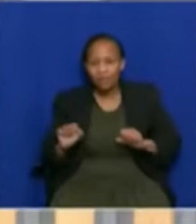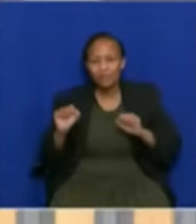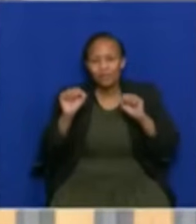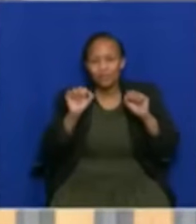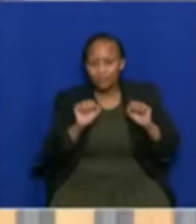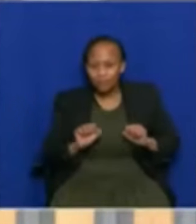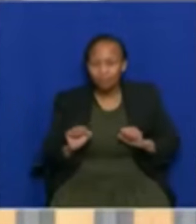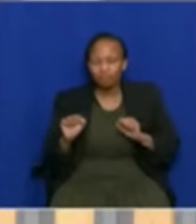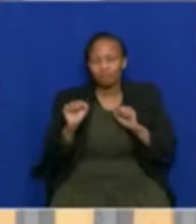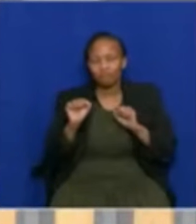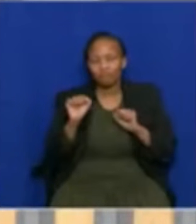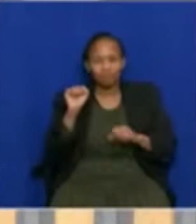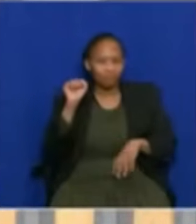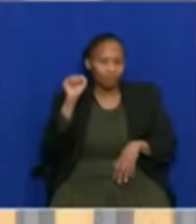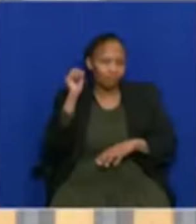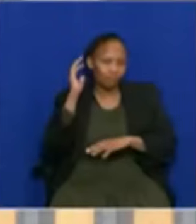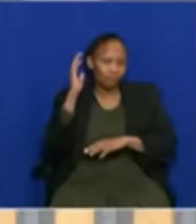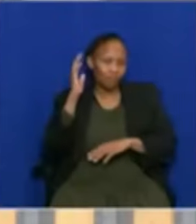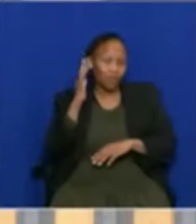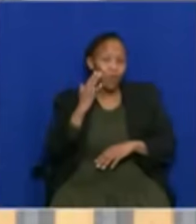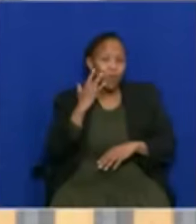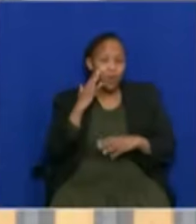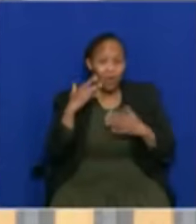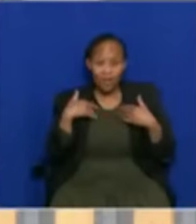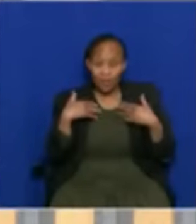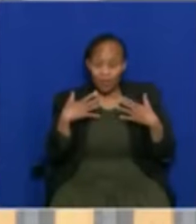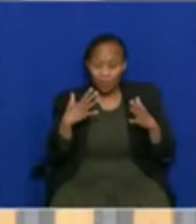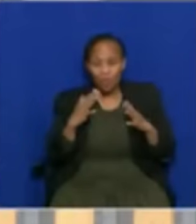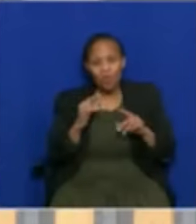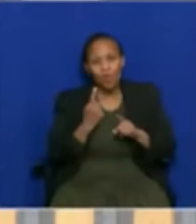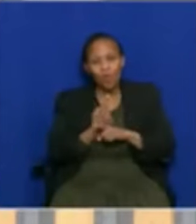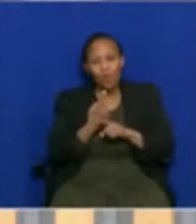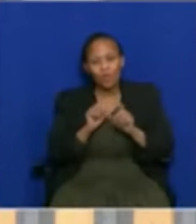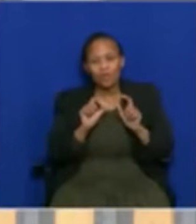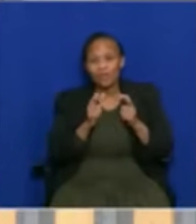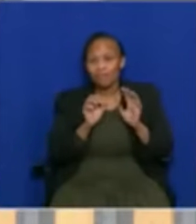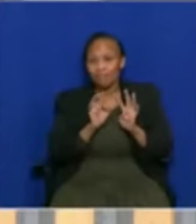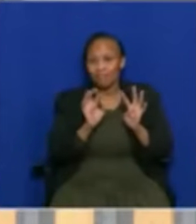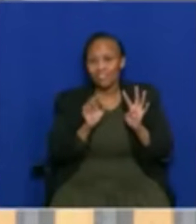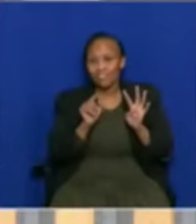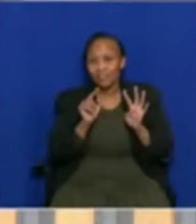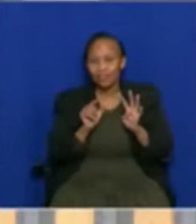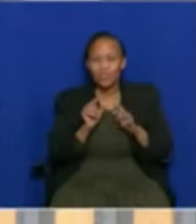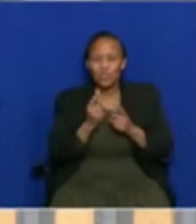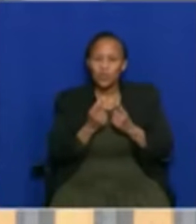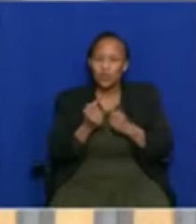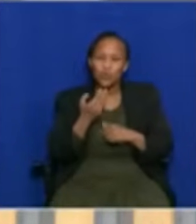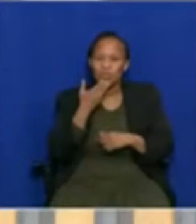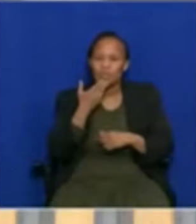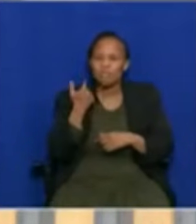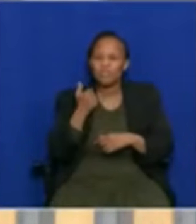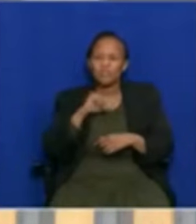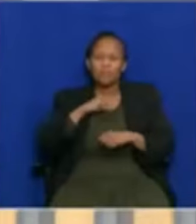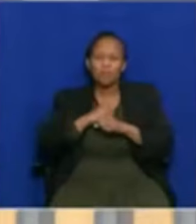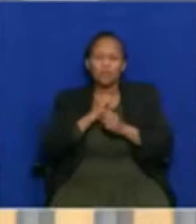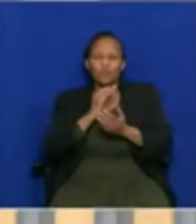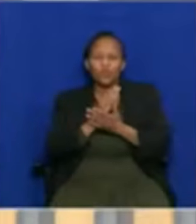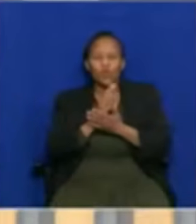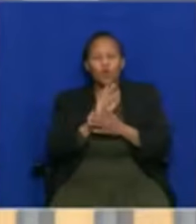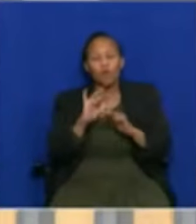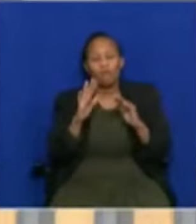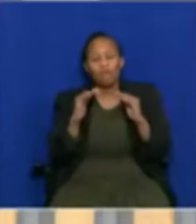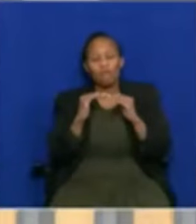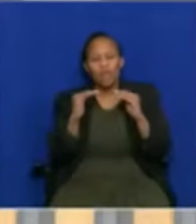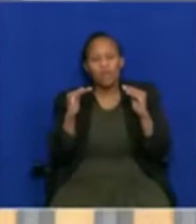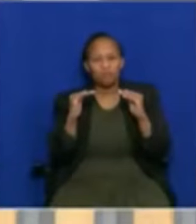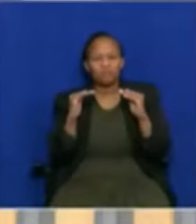So we always do our best to achieve that. That is fairness, basic fairness in